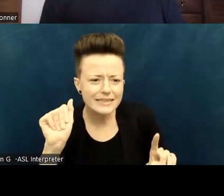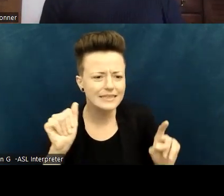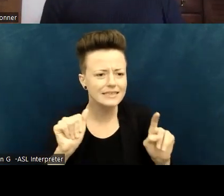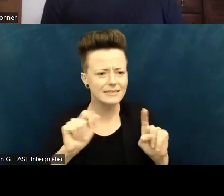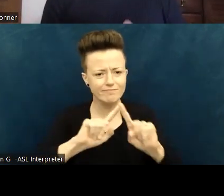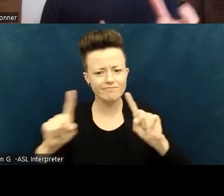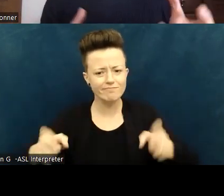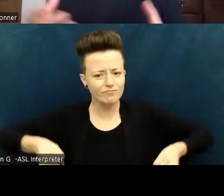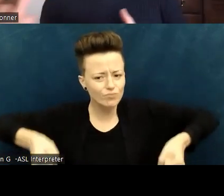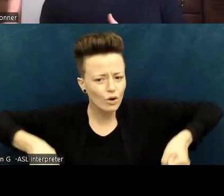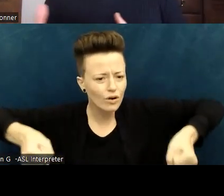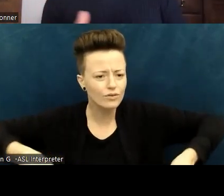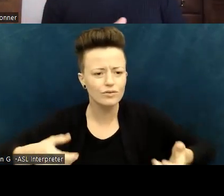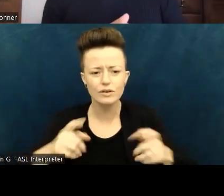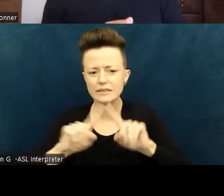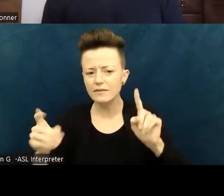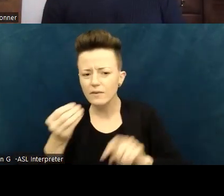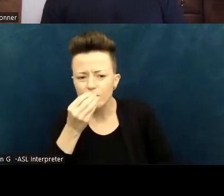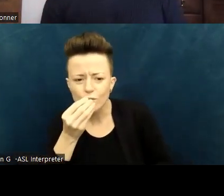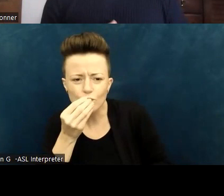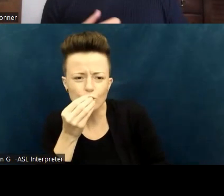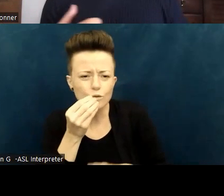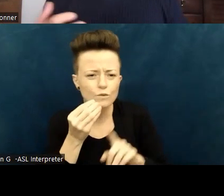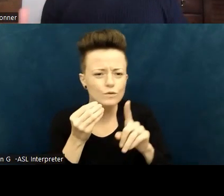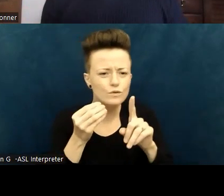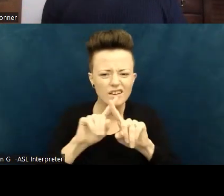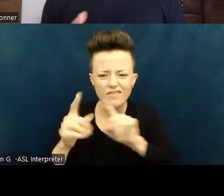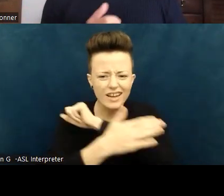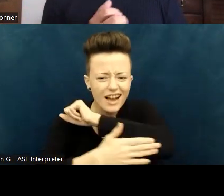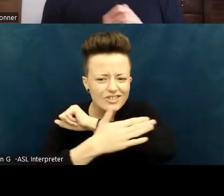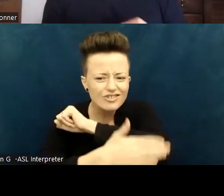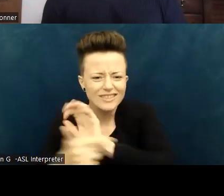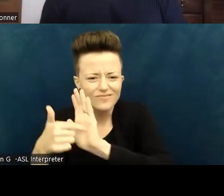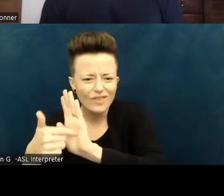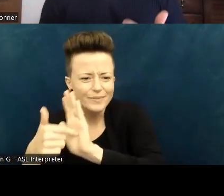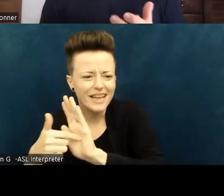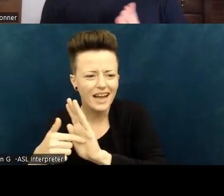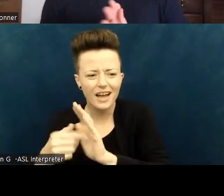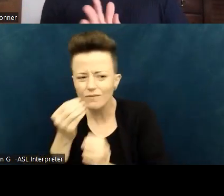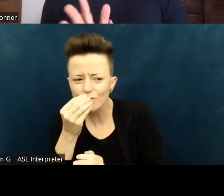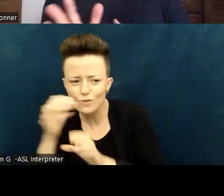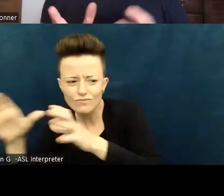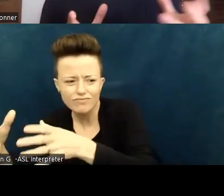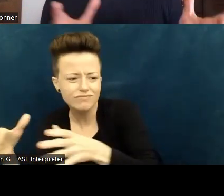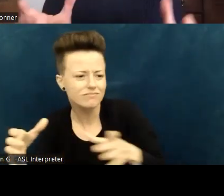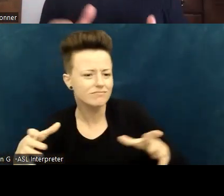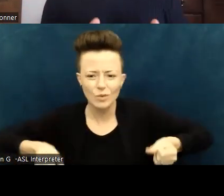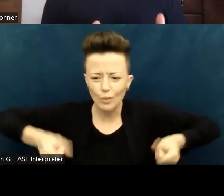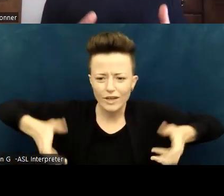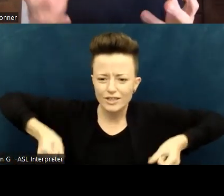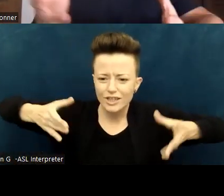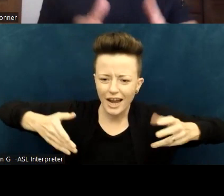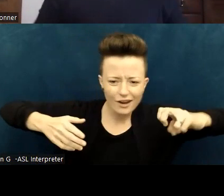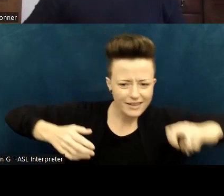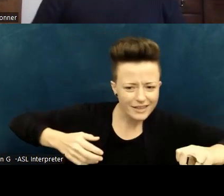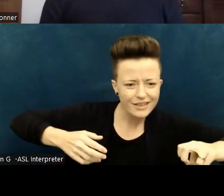different foods from different parts of the world represented. You see wheelchairs and crutches and all kind of things.